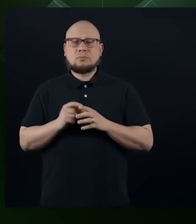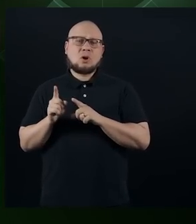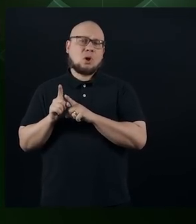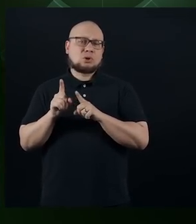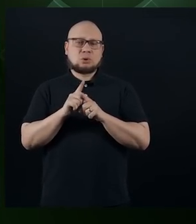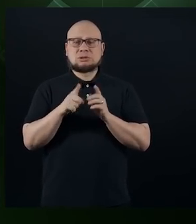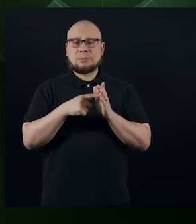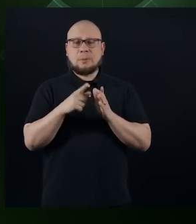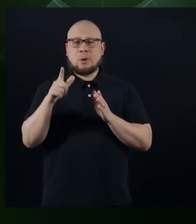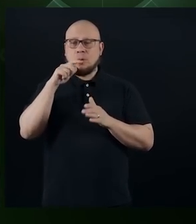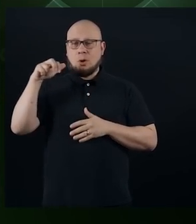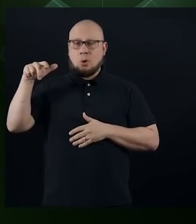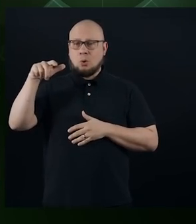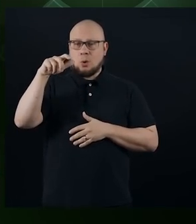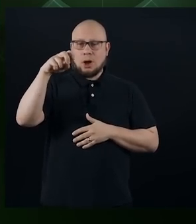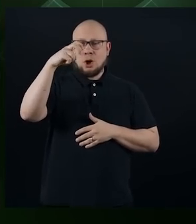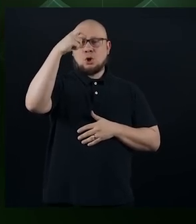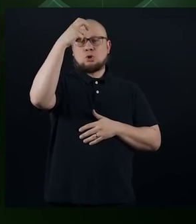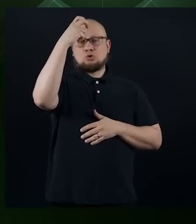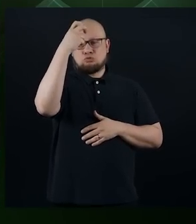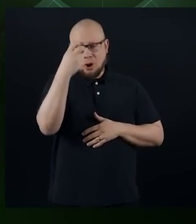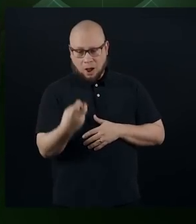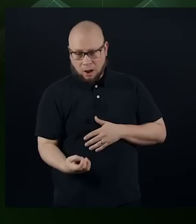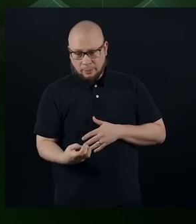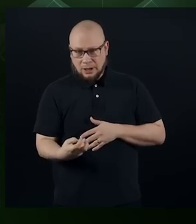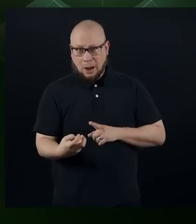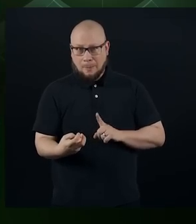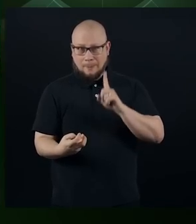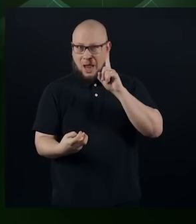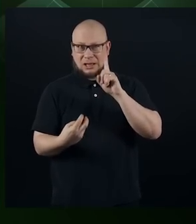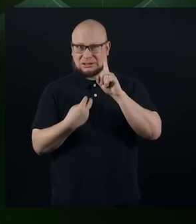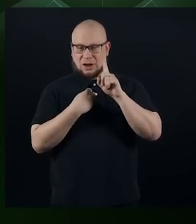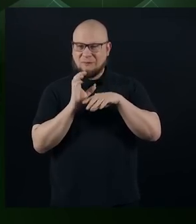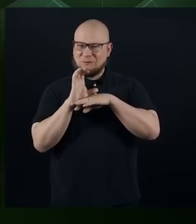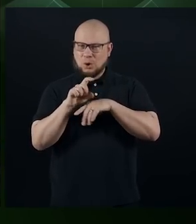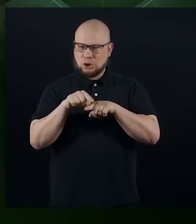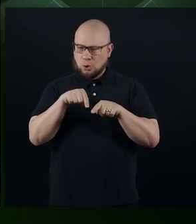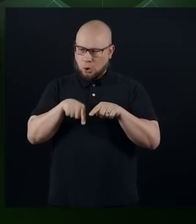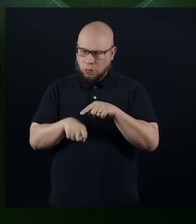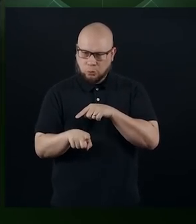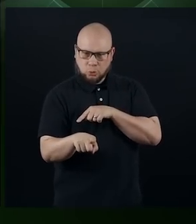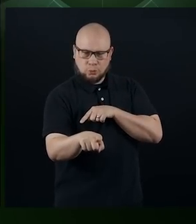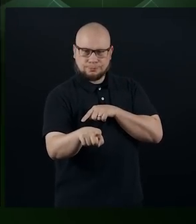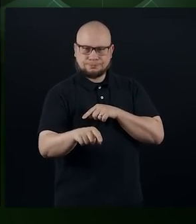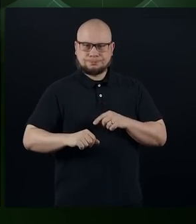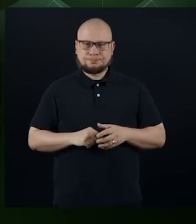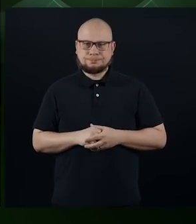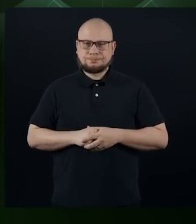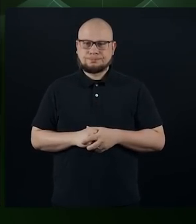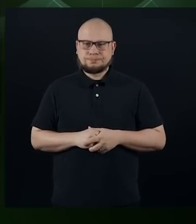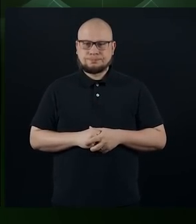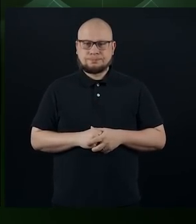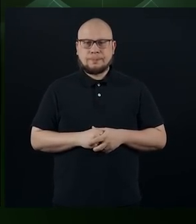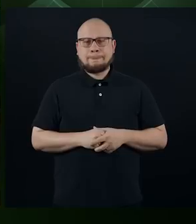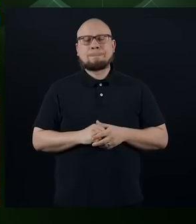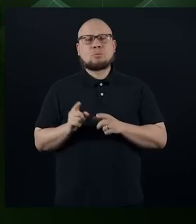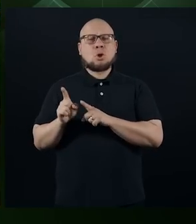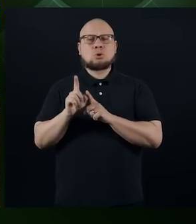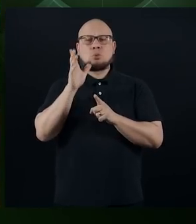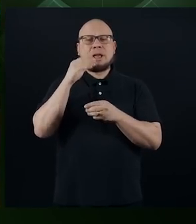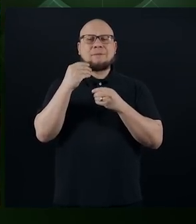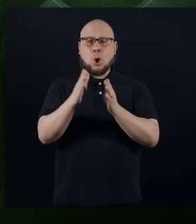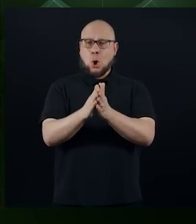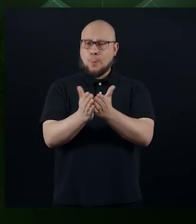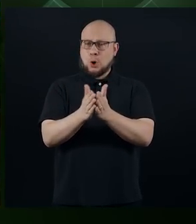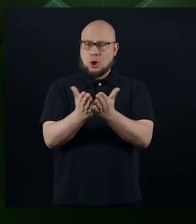can drop down into an area that they then can't get out of to go back on themselves. As with all of our Tall Tales, players have a quest book in their inventory